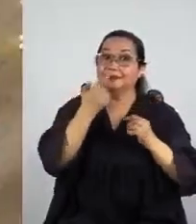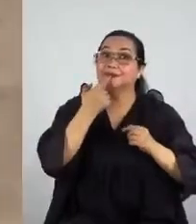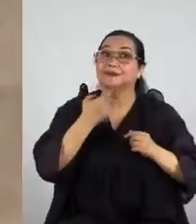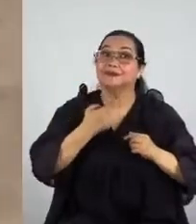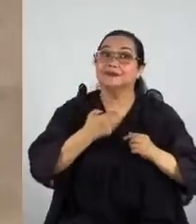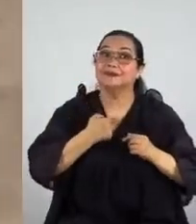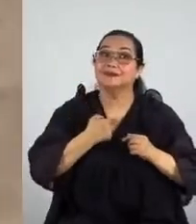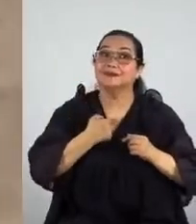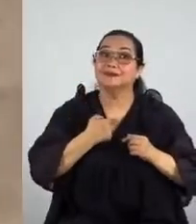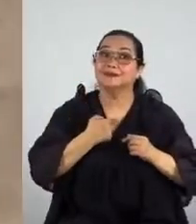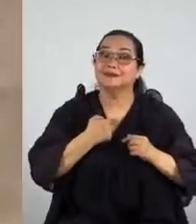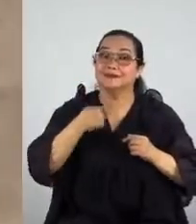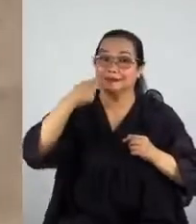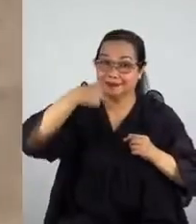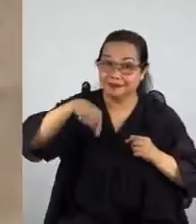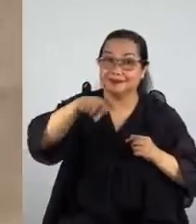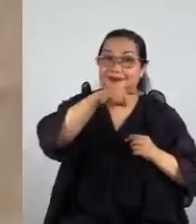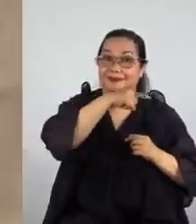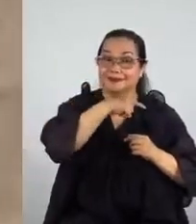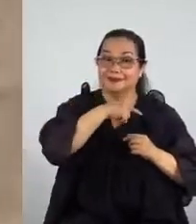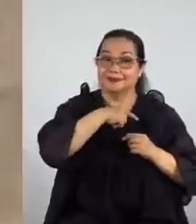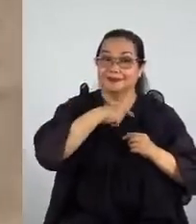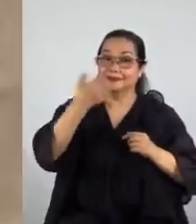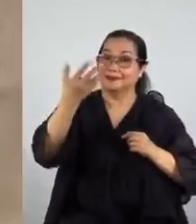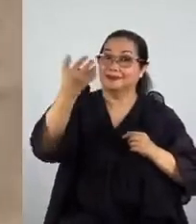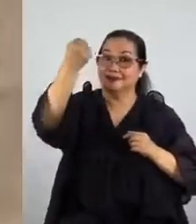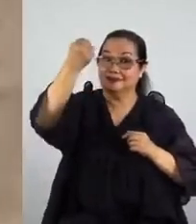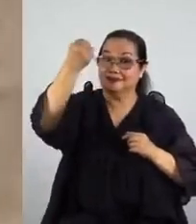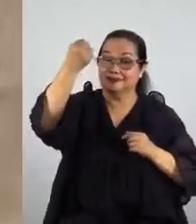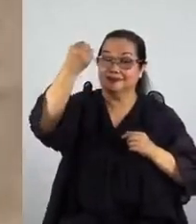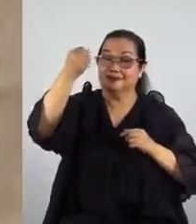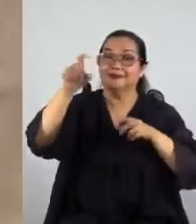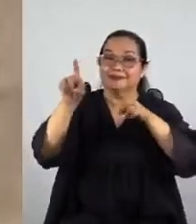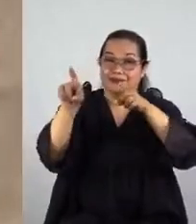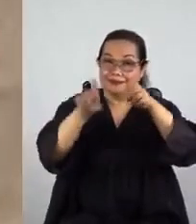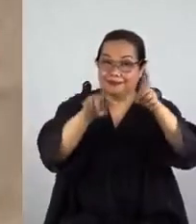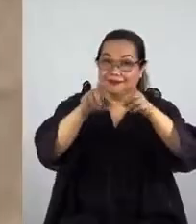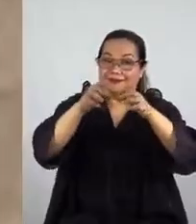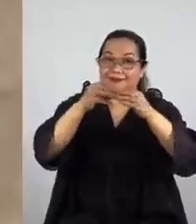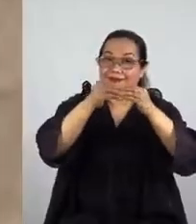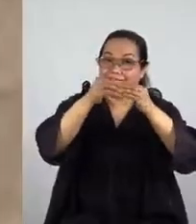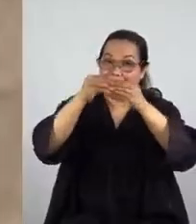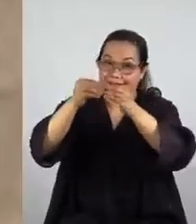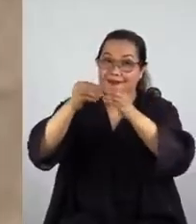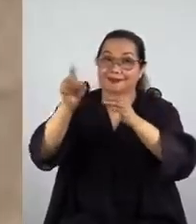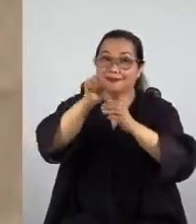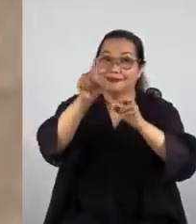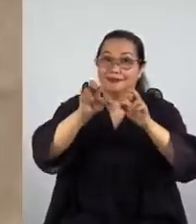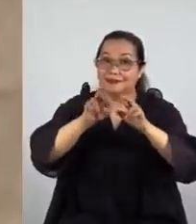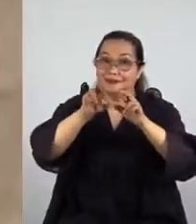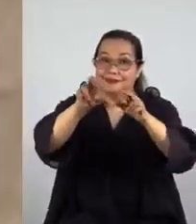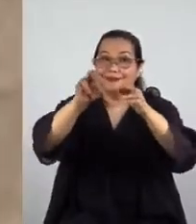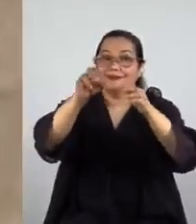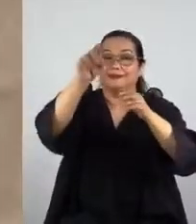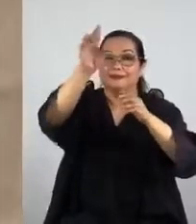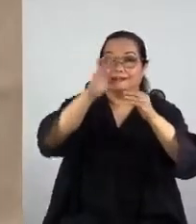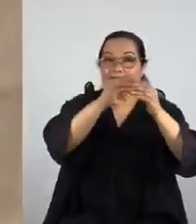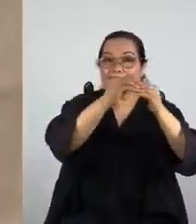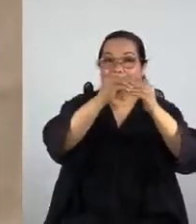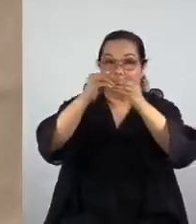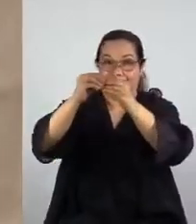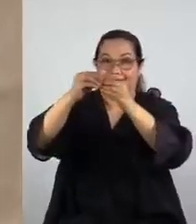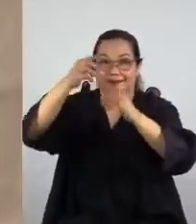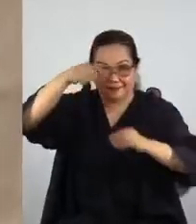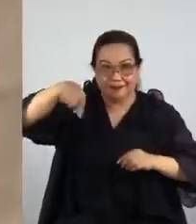us, in the manner He directs us, through the road where He leads us, He takes